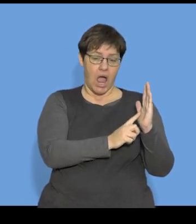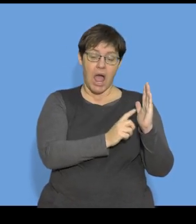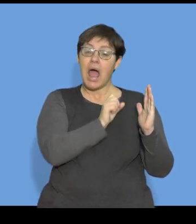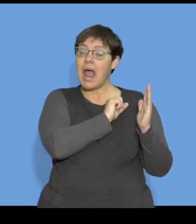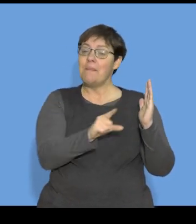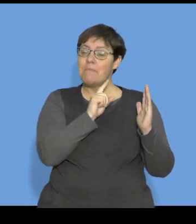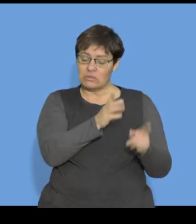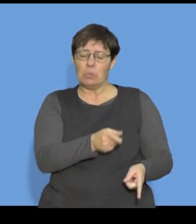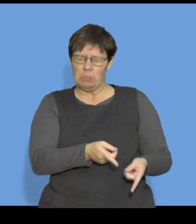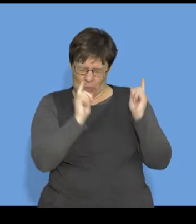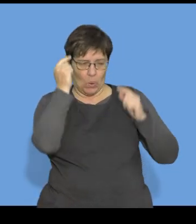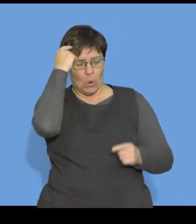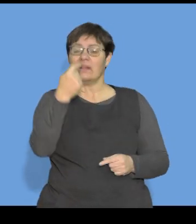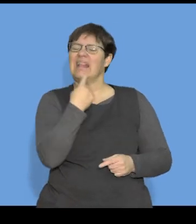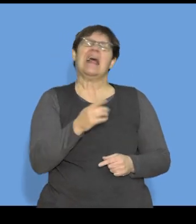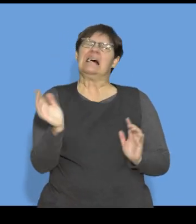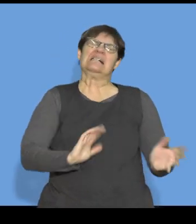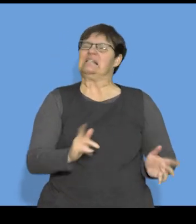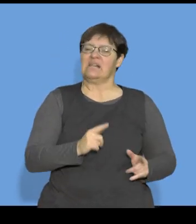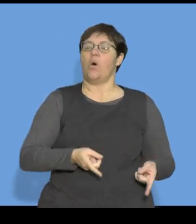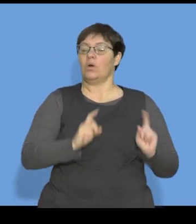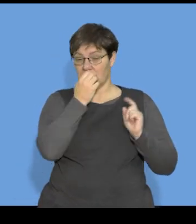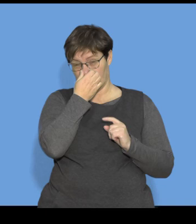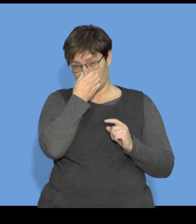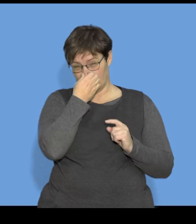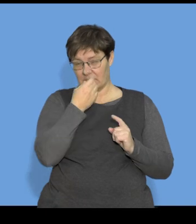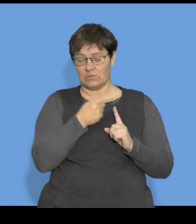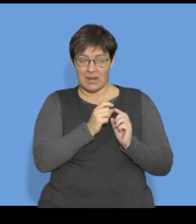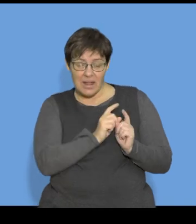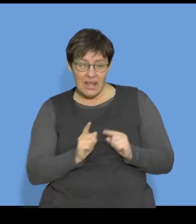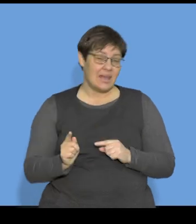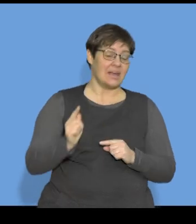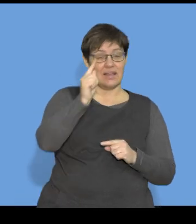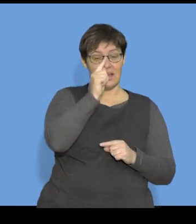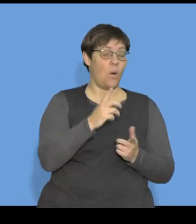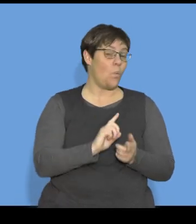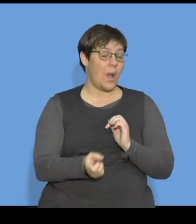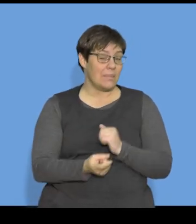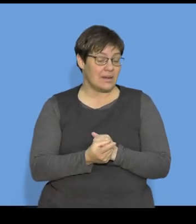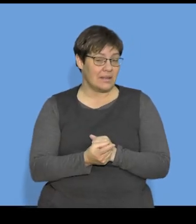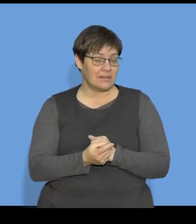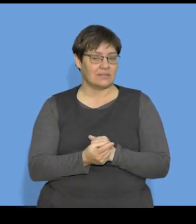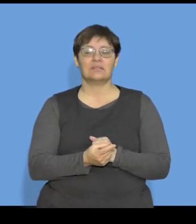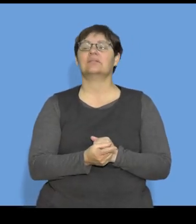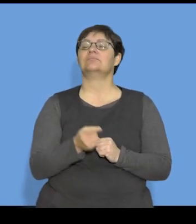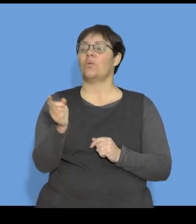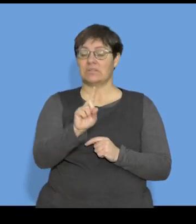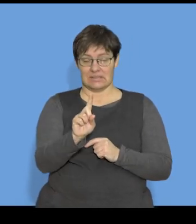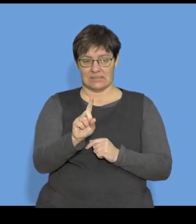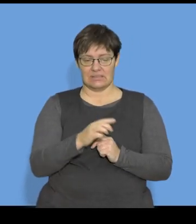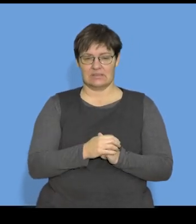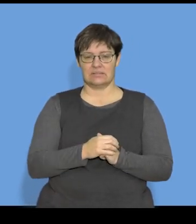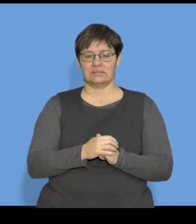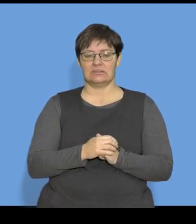carried by, remember what type of a neuron carries this impulse from the sensory organs? That will be